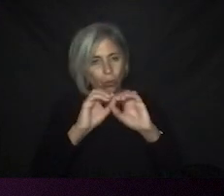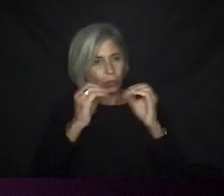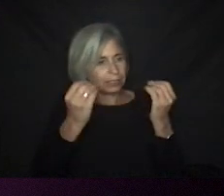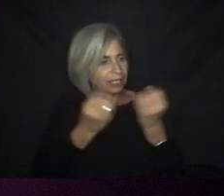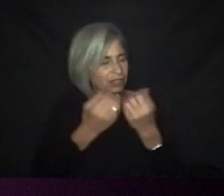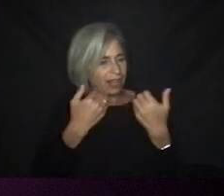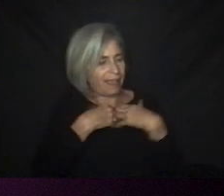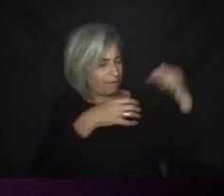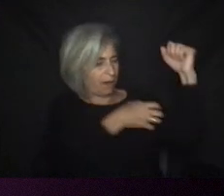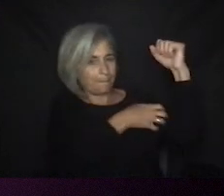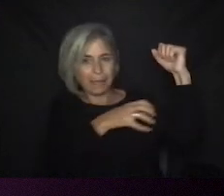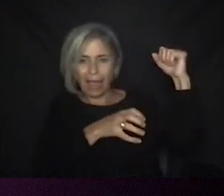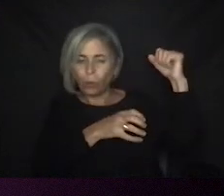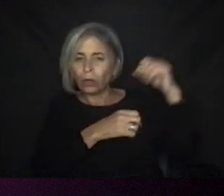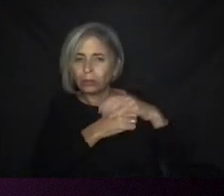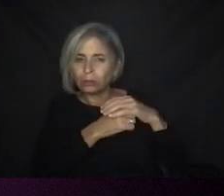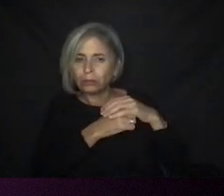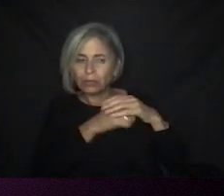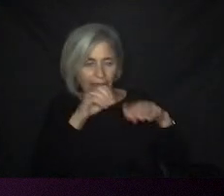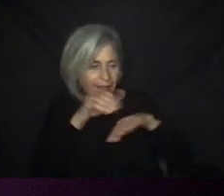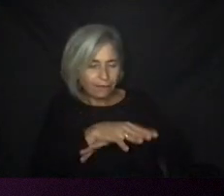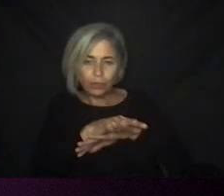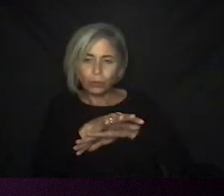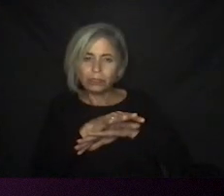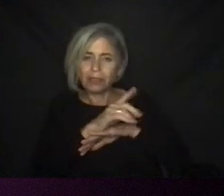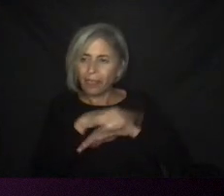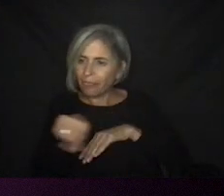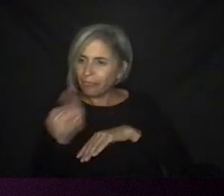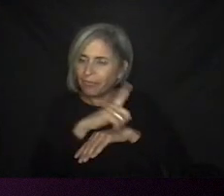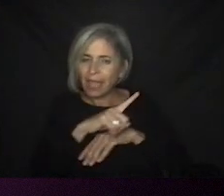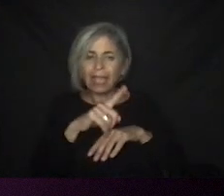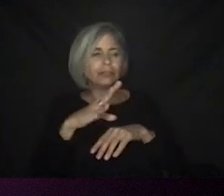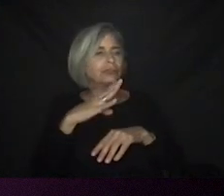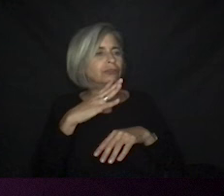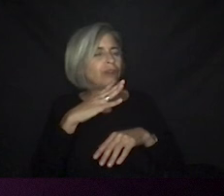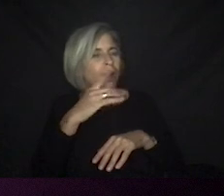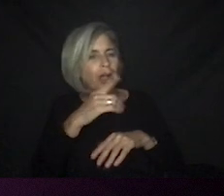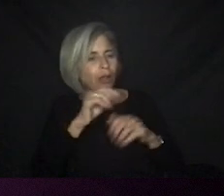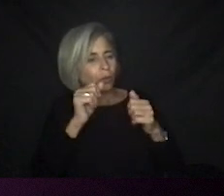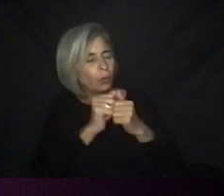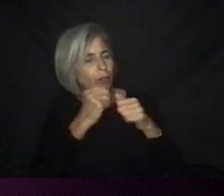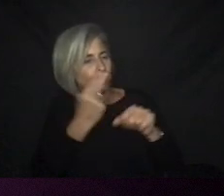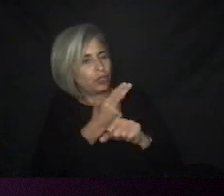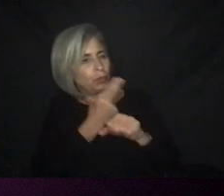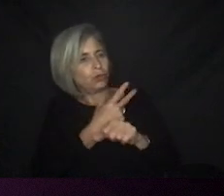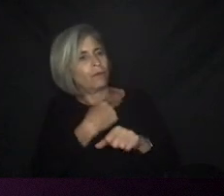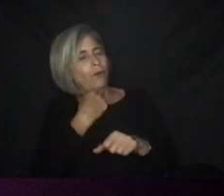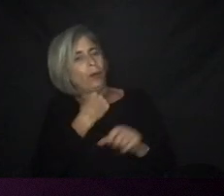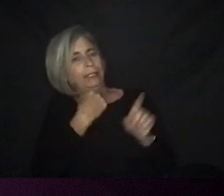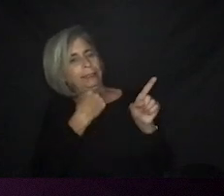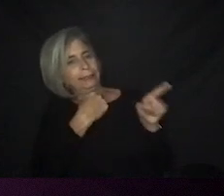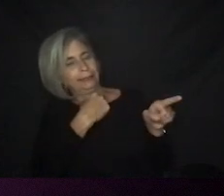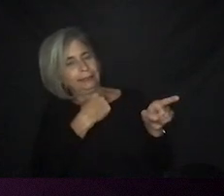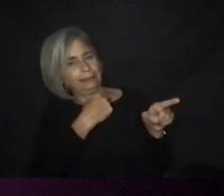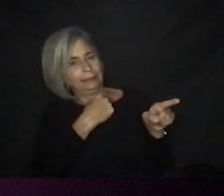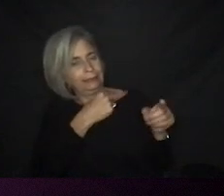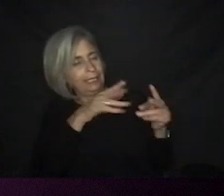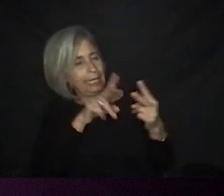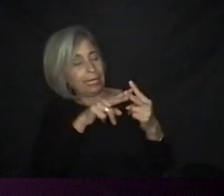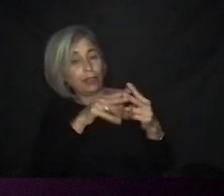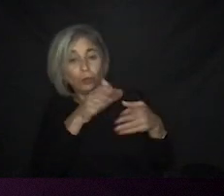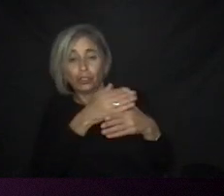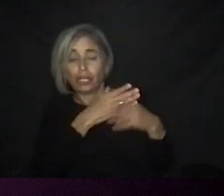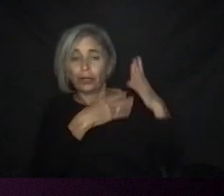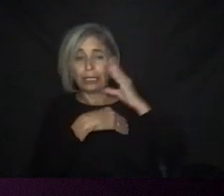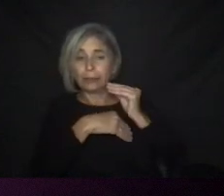that have power, influence, are the ones that speak with the user's voice, either through shared